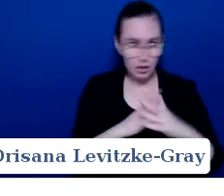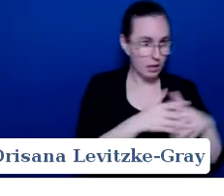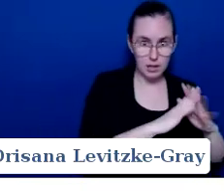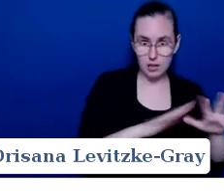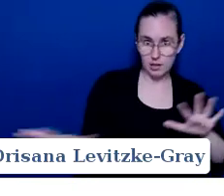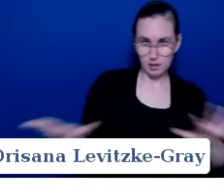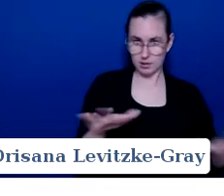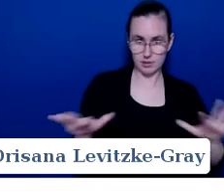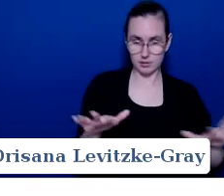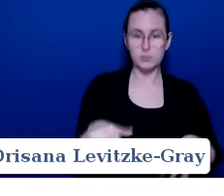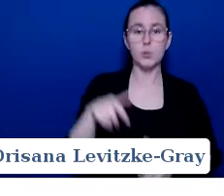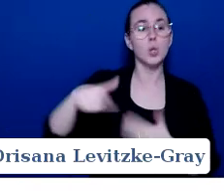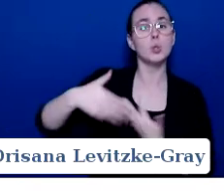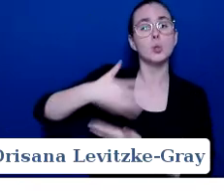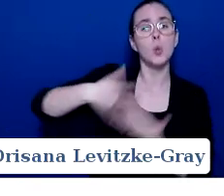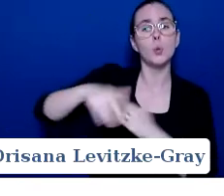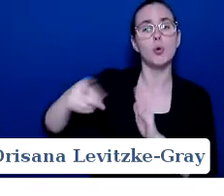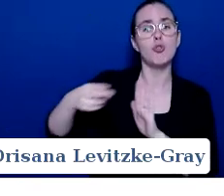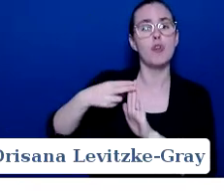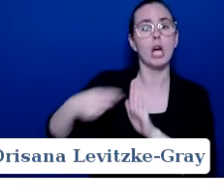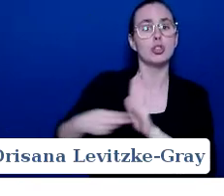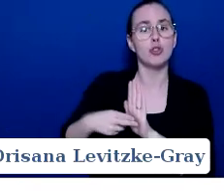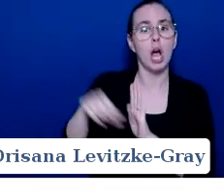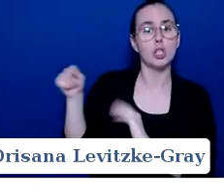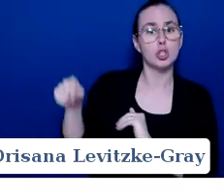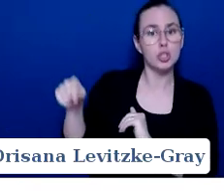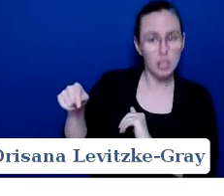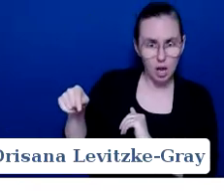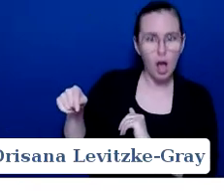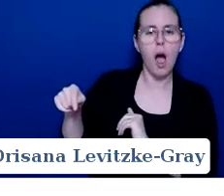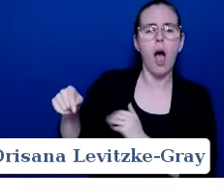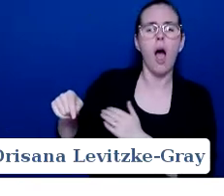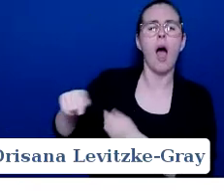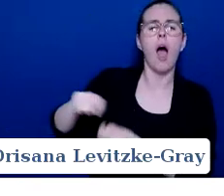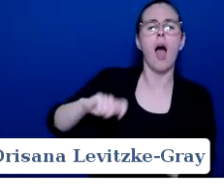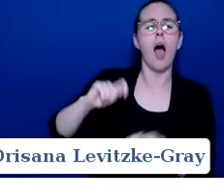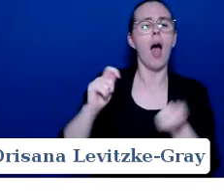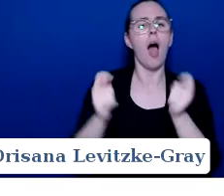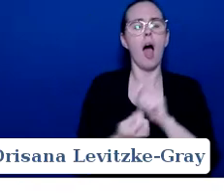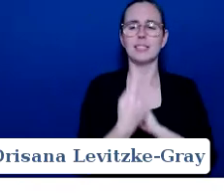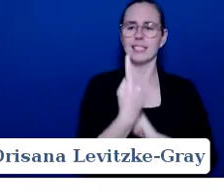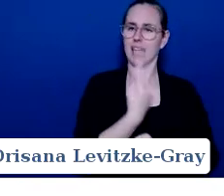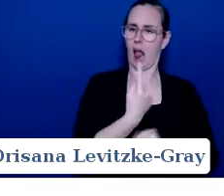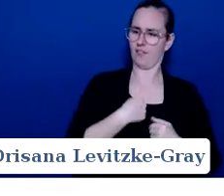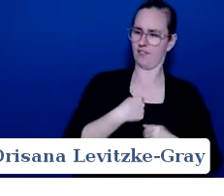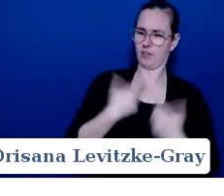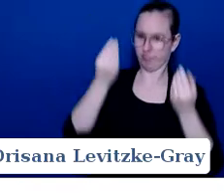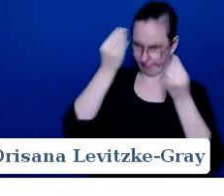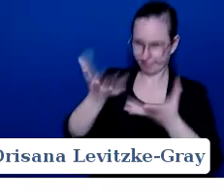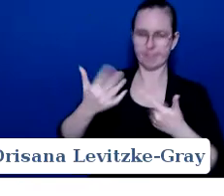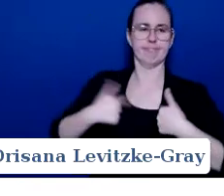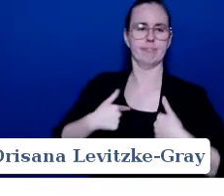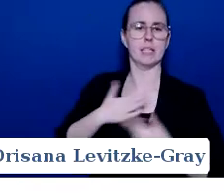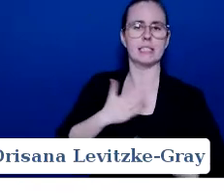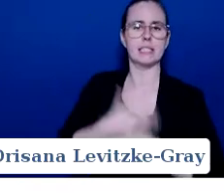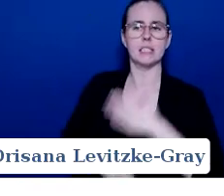using self-identification question for the person with disability. So our suggestion is as well to use on the